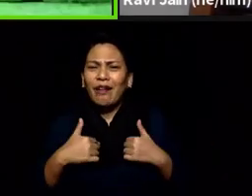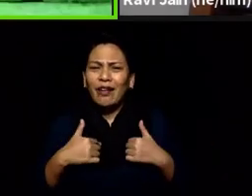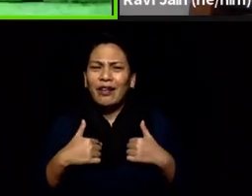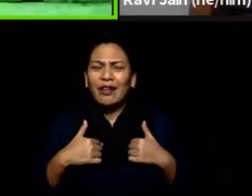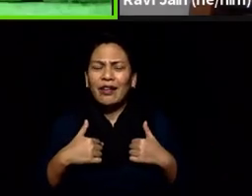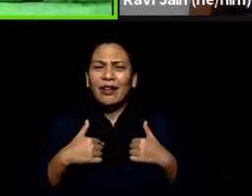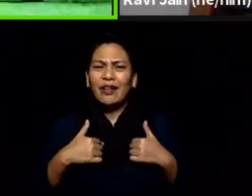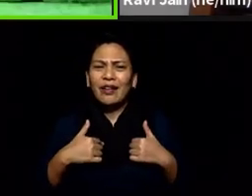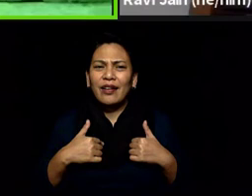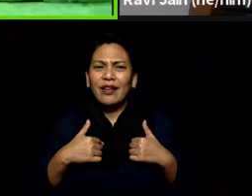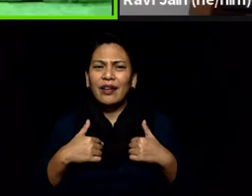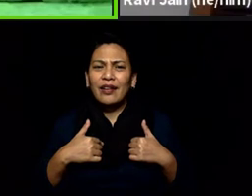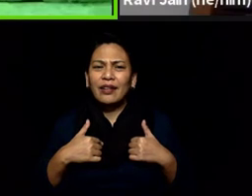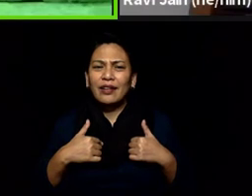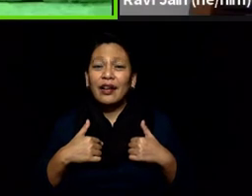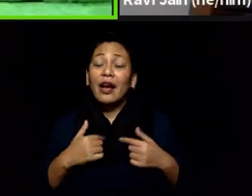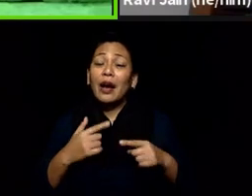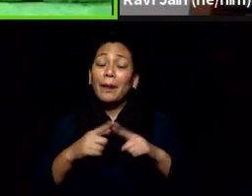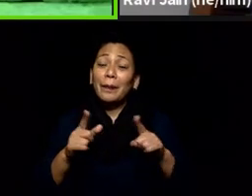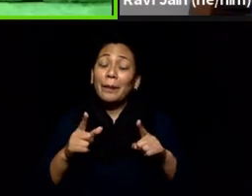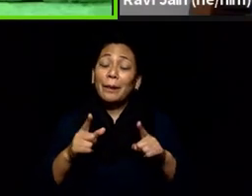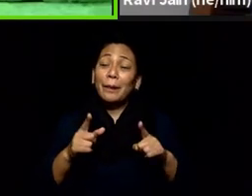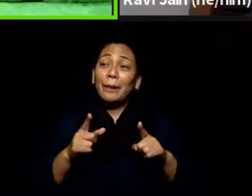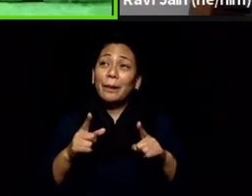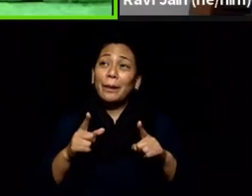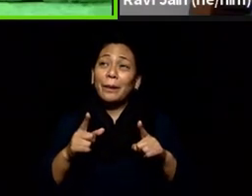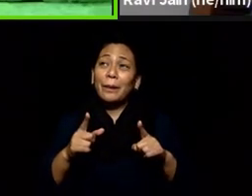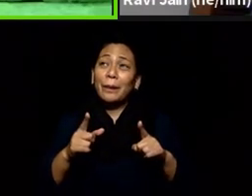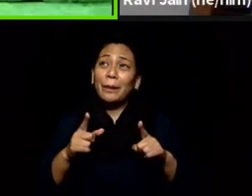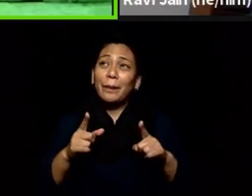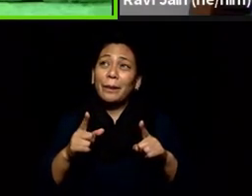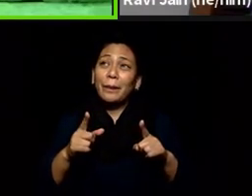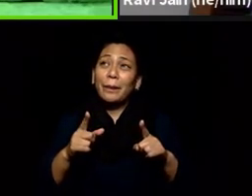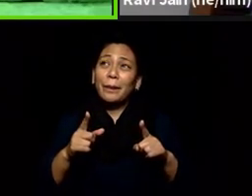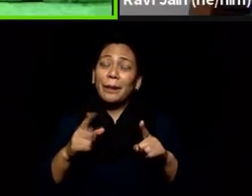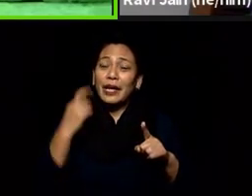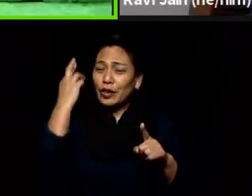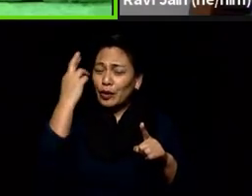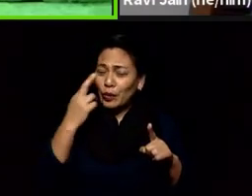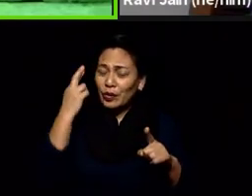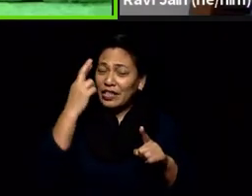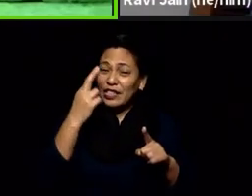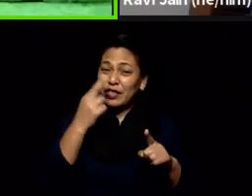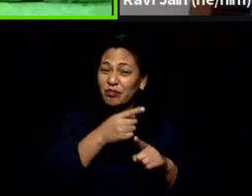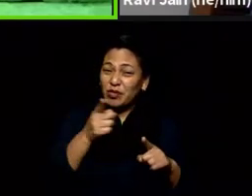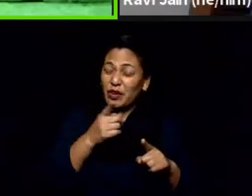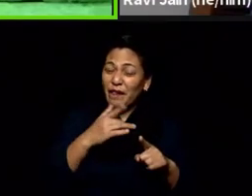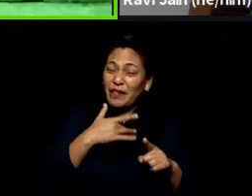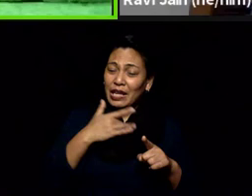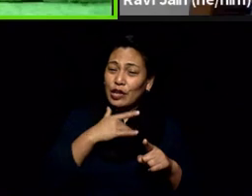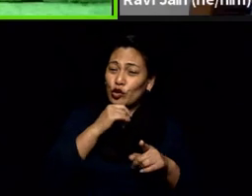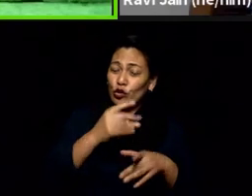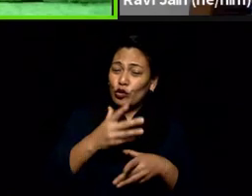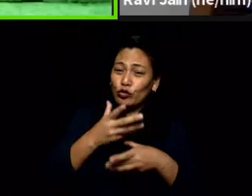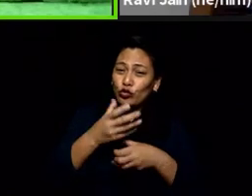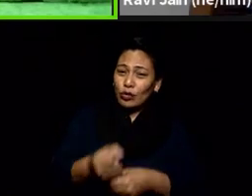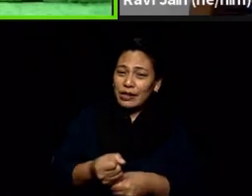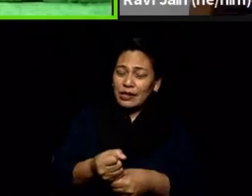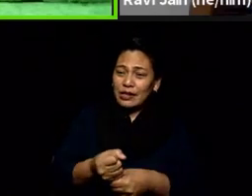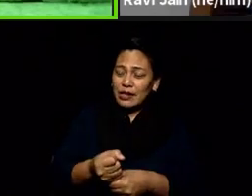But the reason not to trust, I think, is that those are words